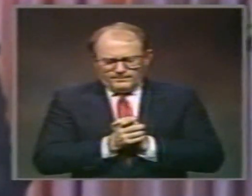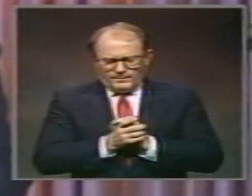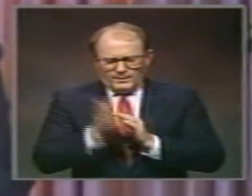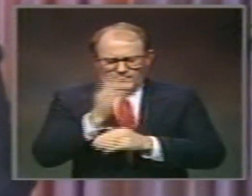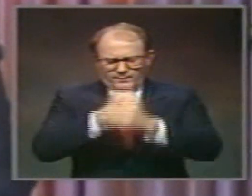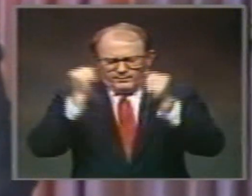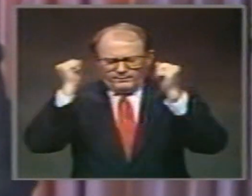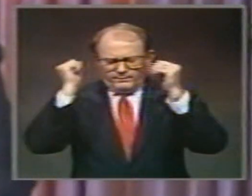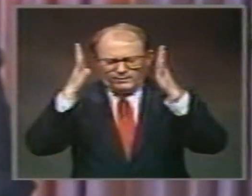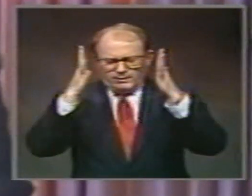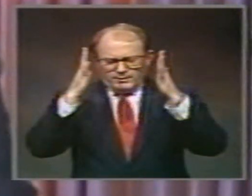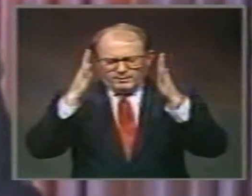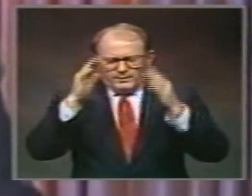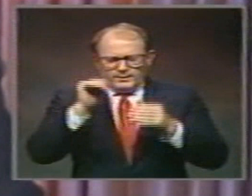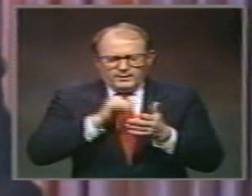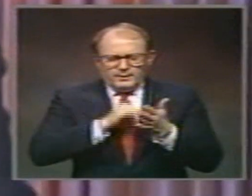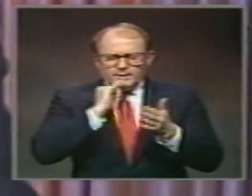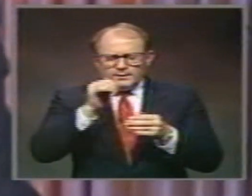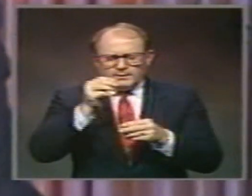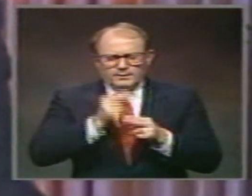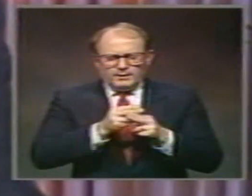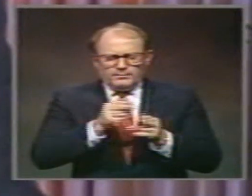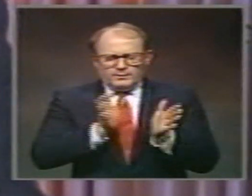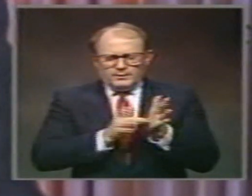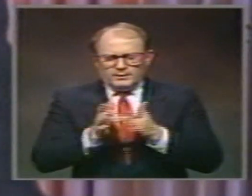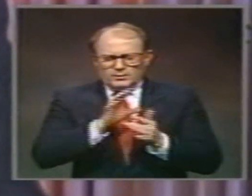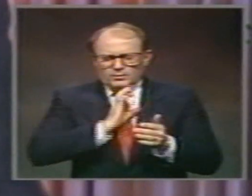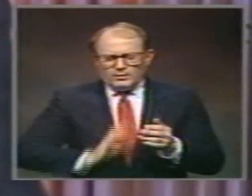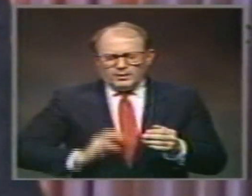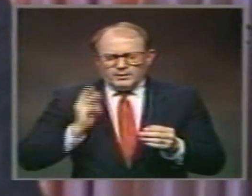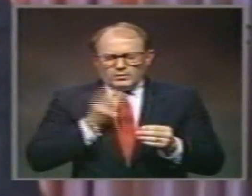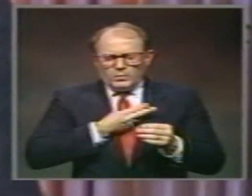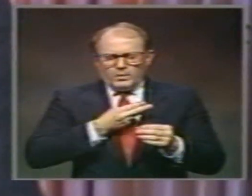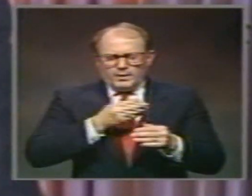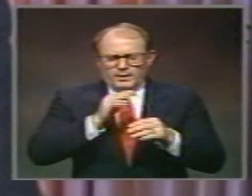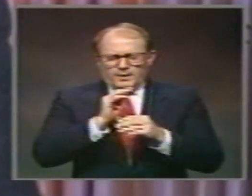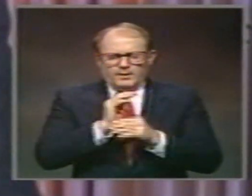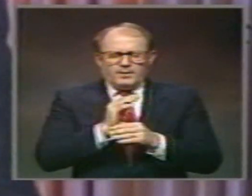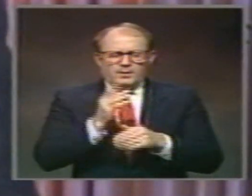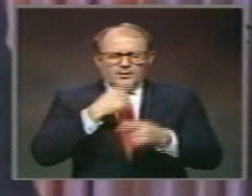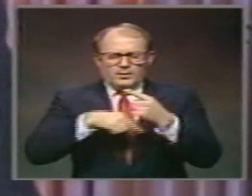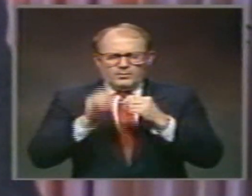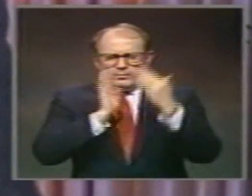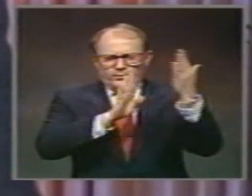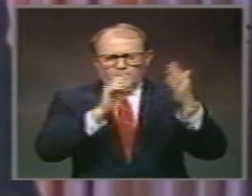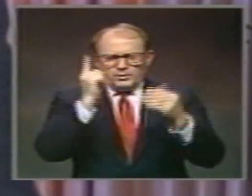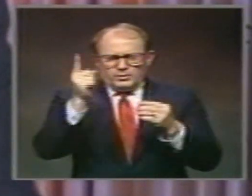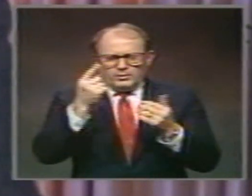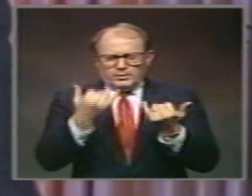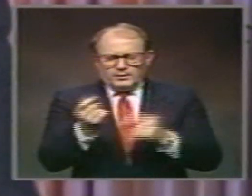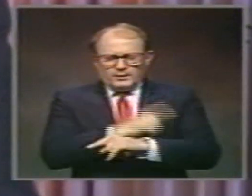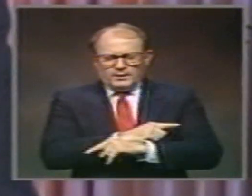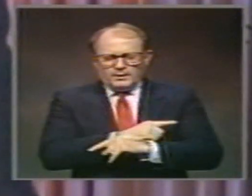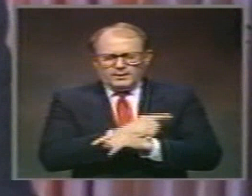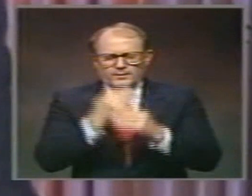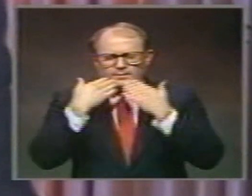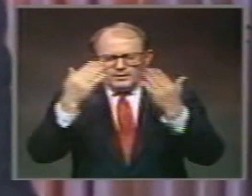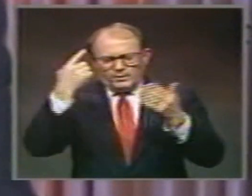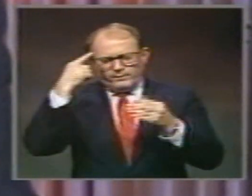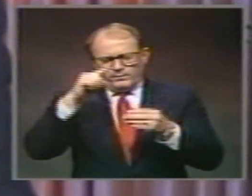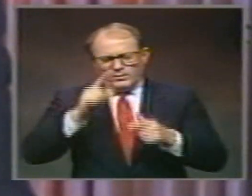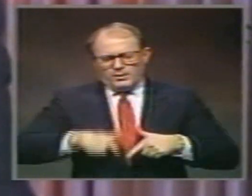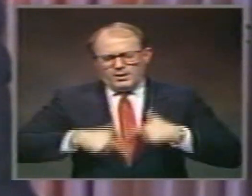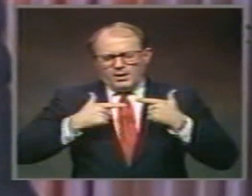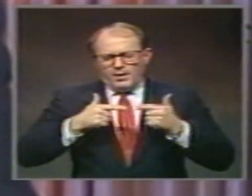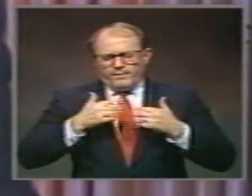Our Heavenly Father, it's in the name of Jesus Christ that we humbly bow before you today and give you thanks for life and breath and all things. For it is in